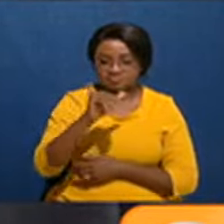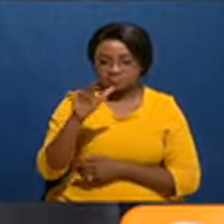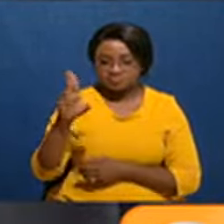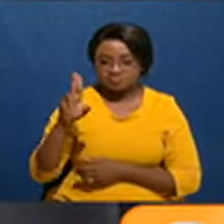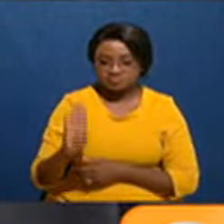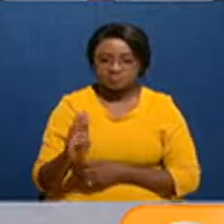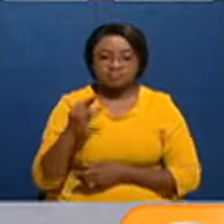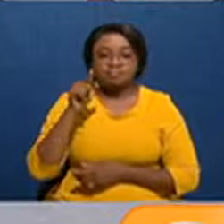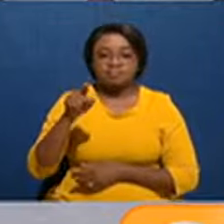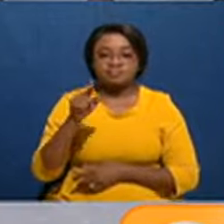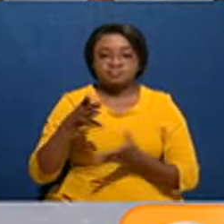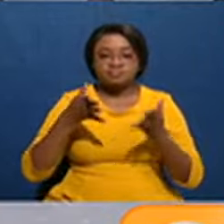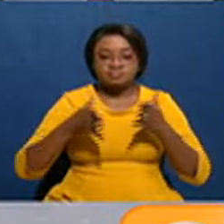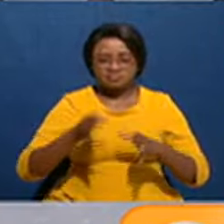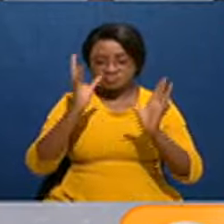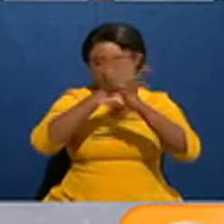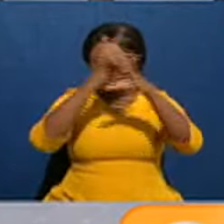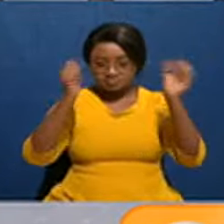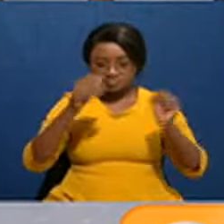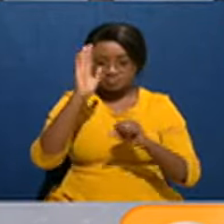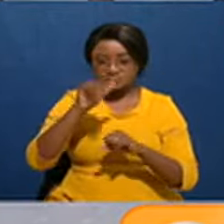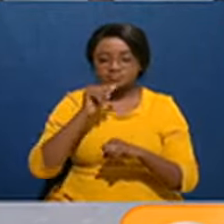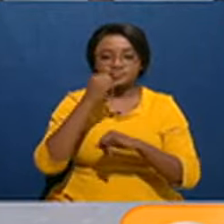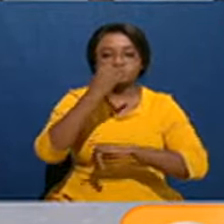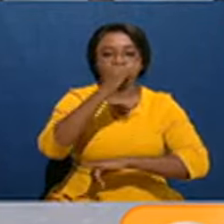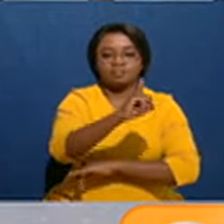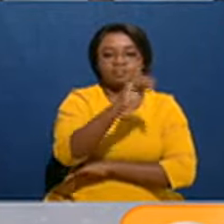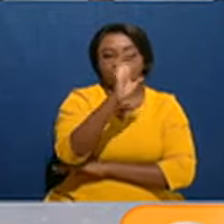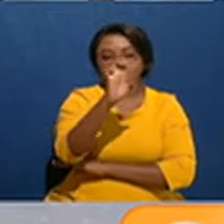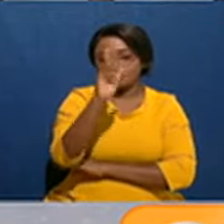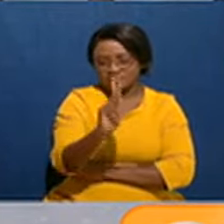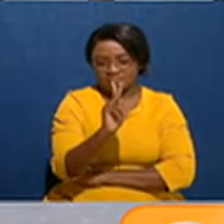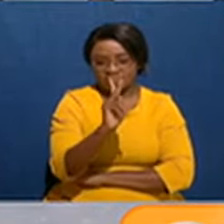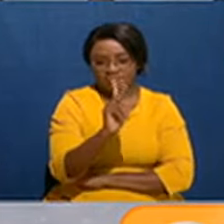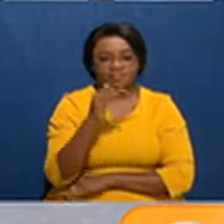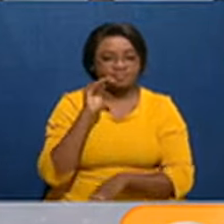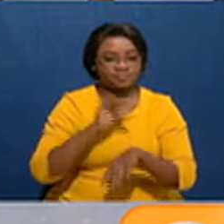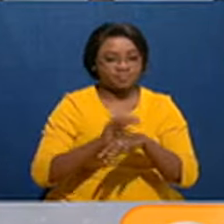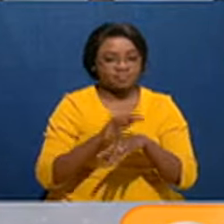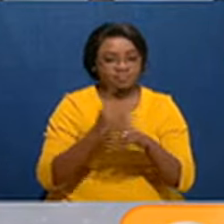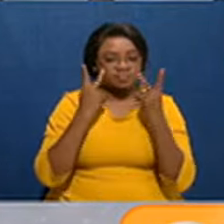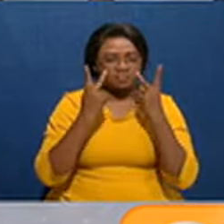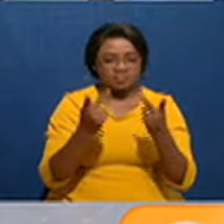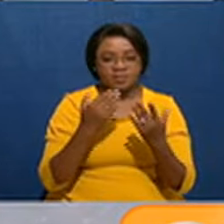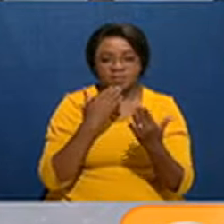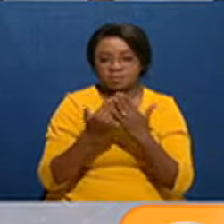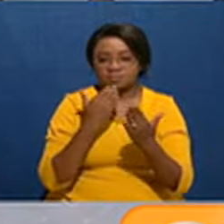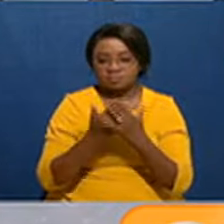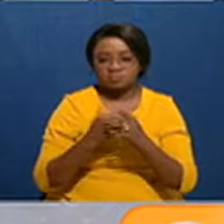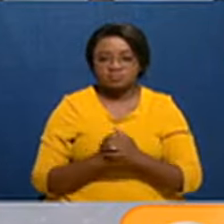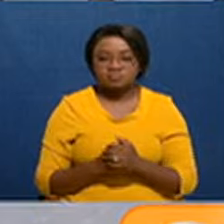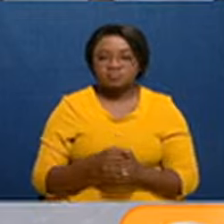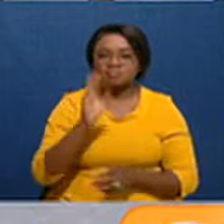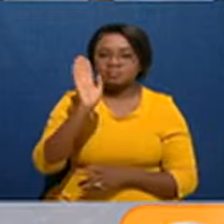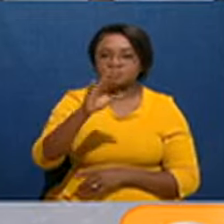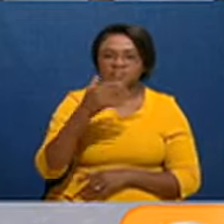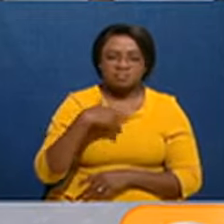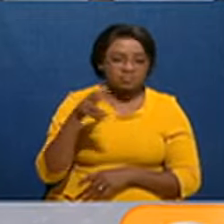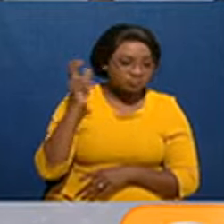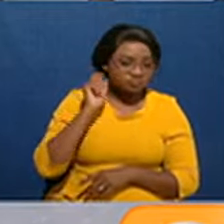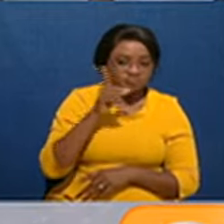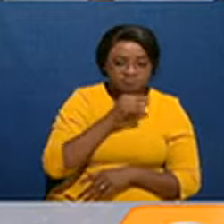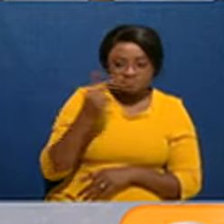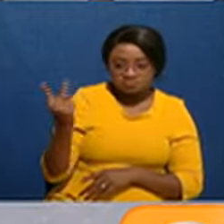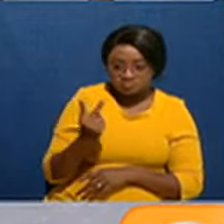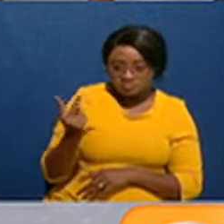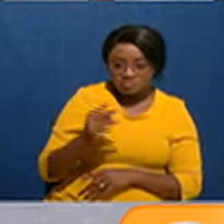is the outgoing president of the Institution of Engineers of Kenya. Good to see you, sir. Thank you. Thank you for having me. Look, you heard the debate, right? You heard the